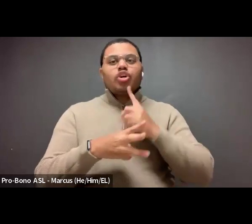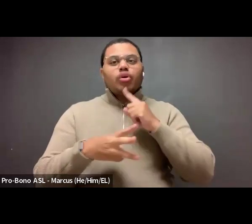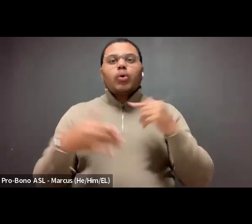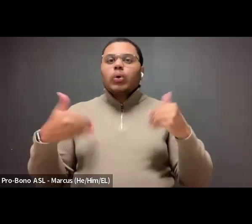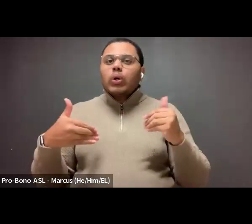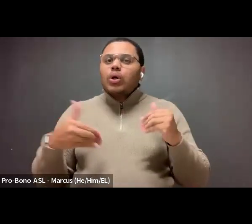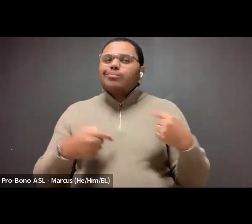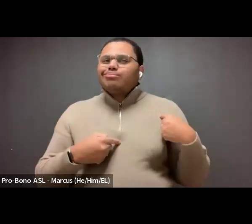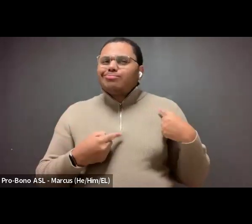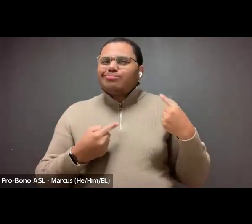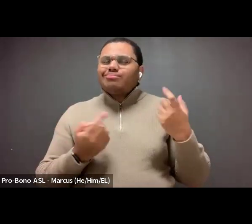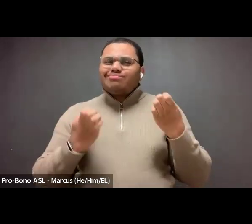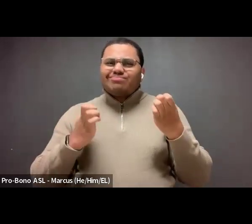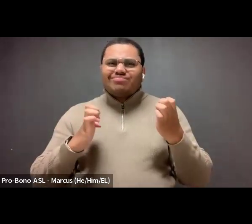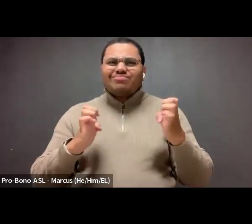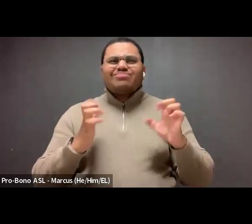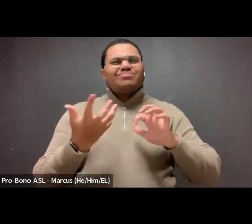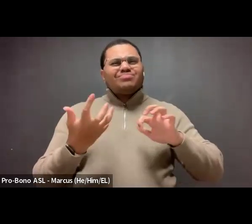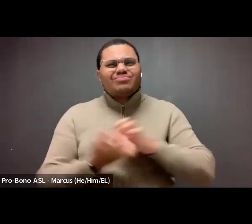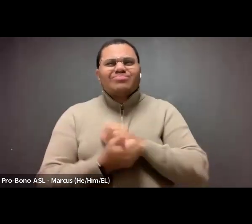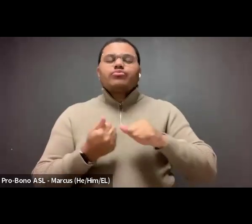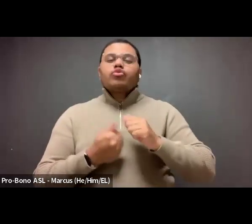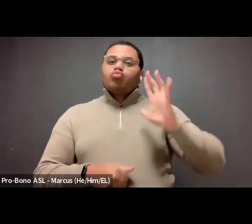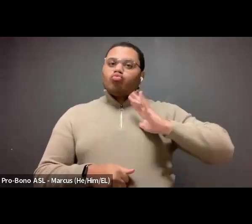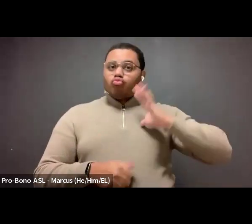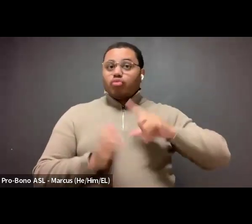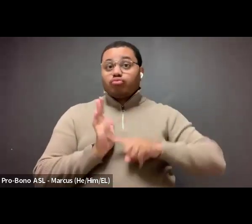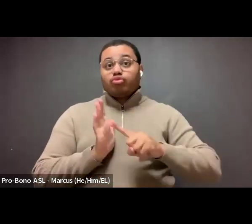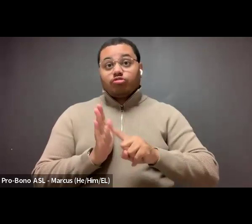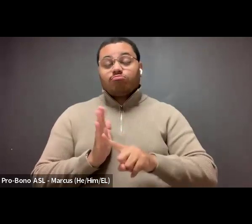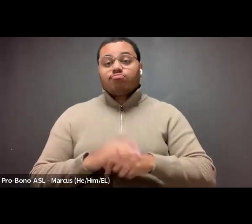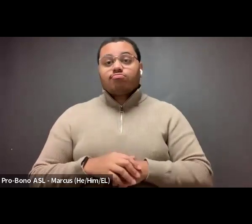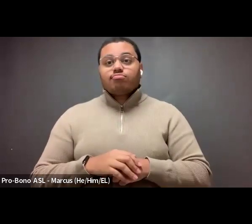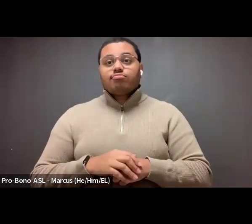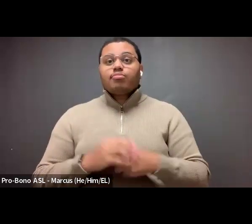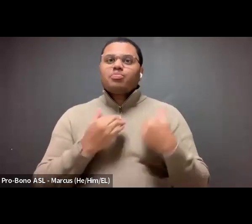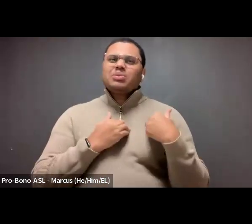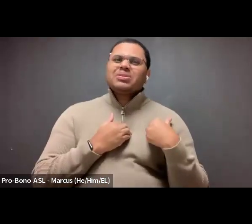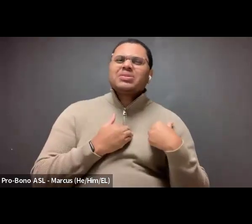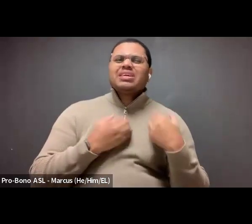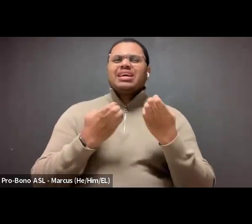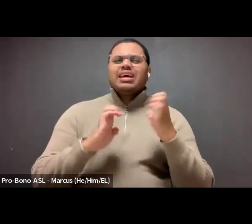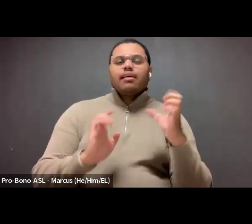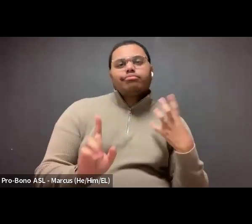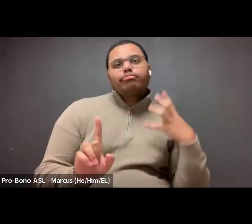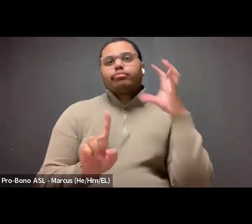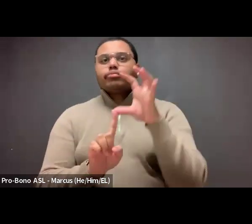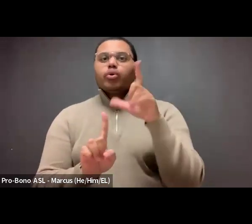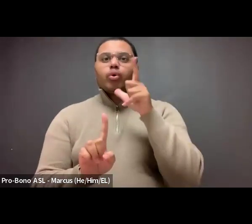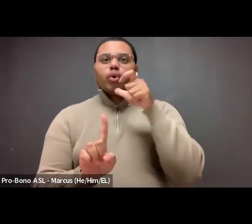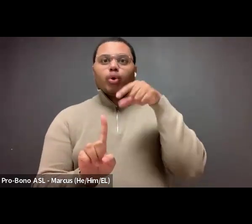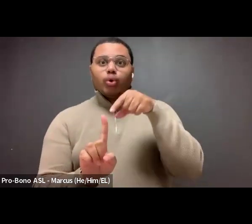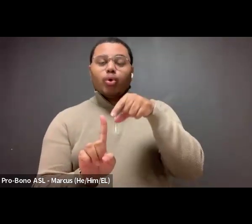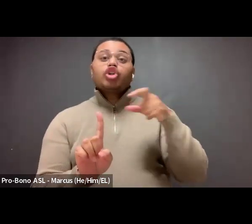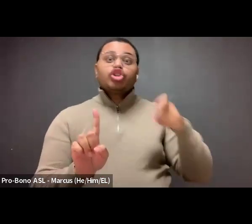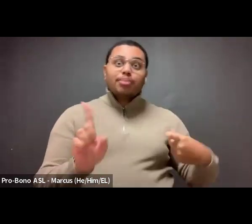effort has been made to destroy prior research. When the burden of effort is placed onto those who are supposed to be supported